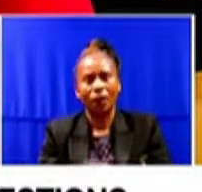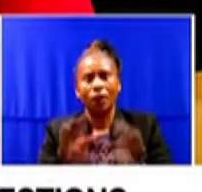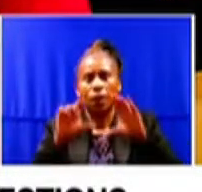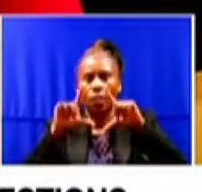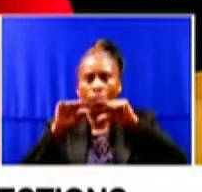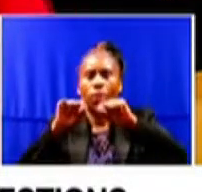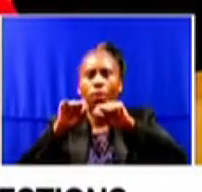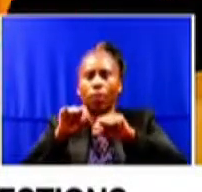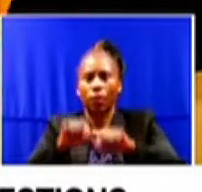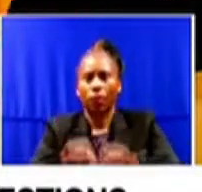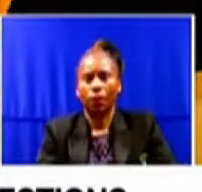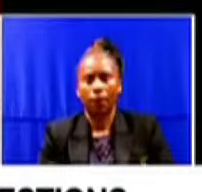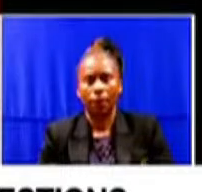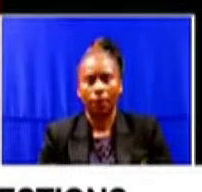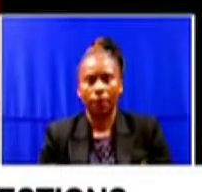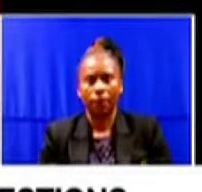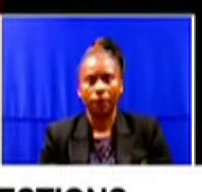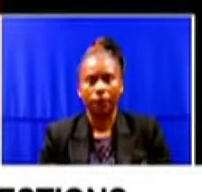been allocated thus far.